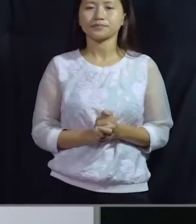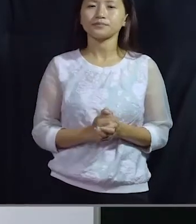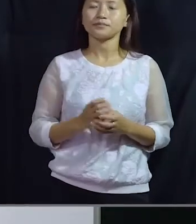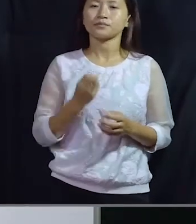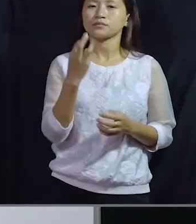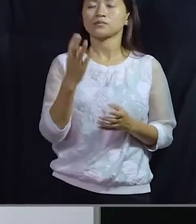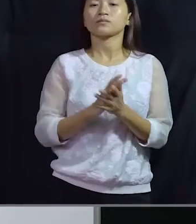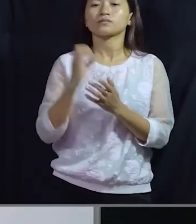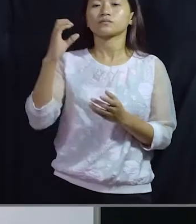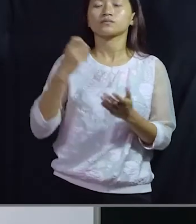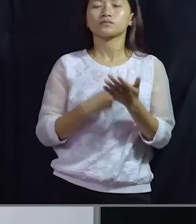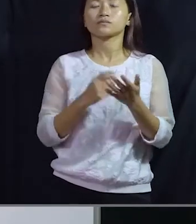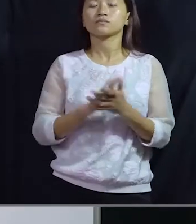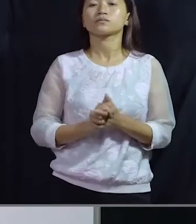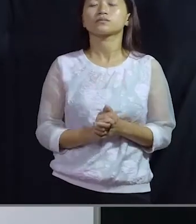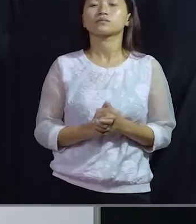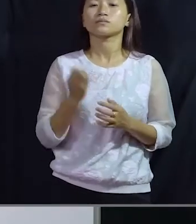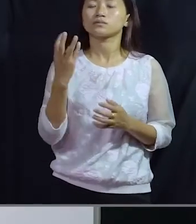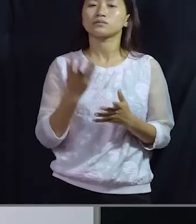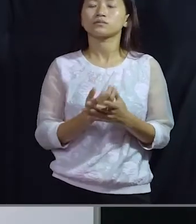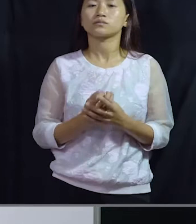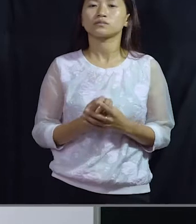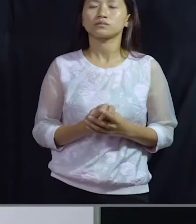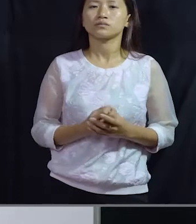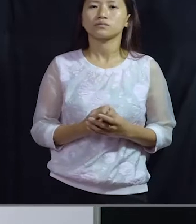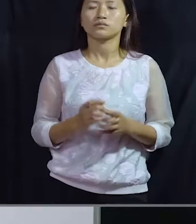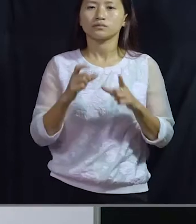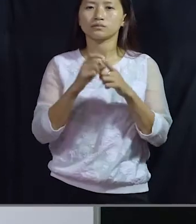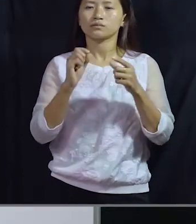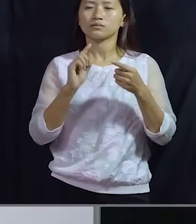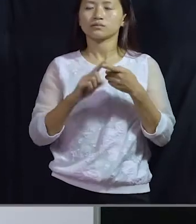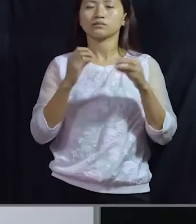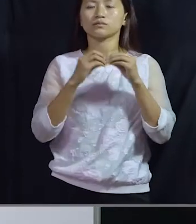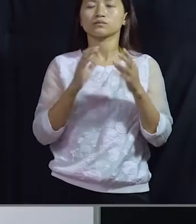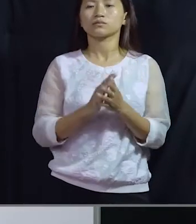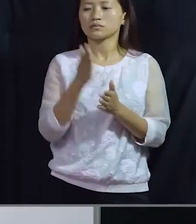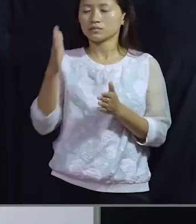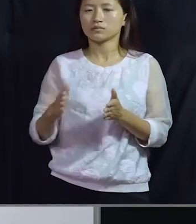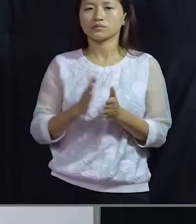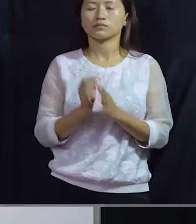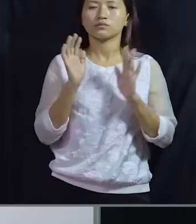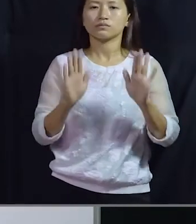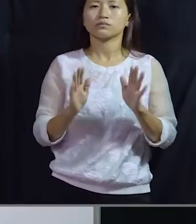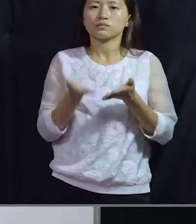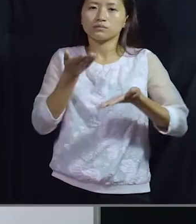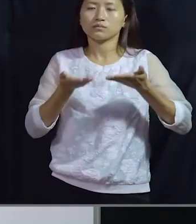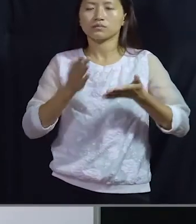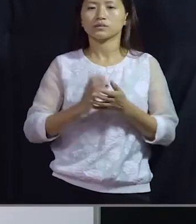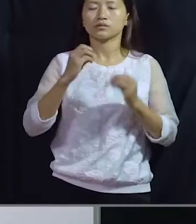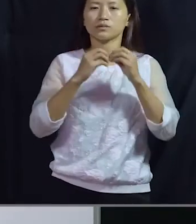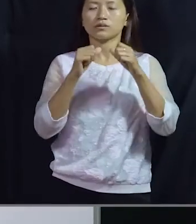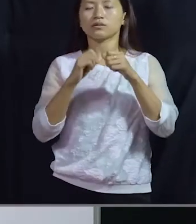side and also totaling the on the debit side, you will have to balance carried